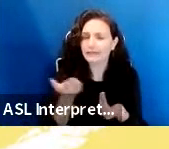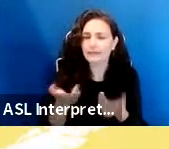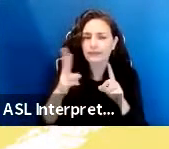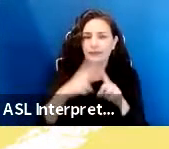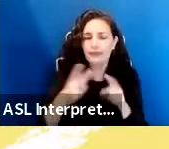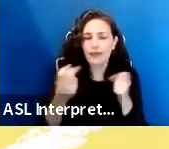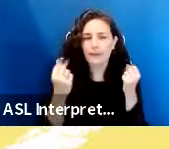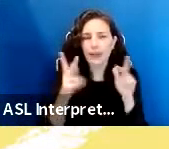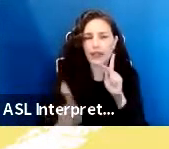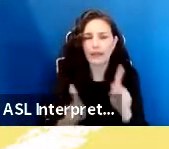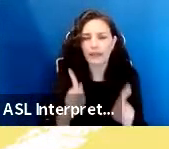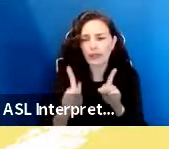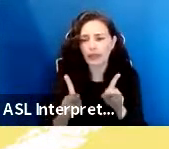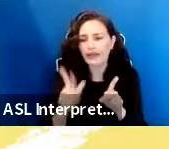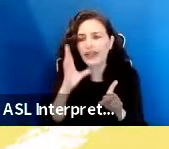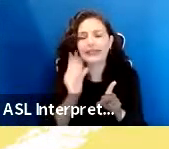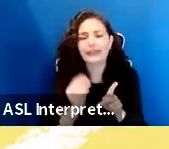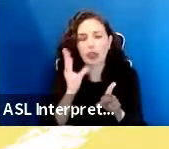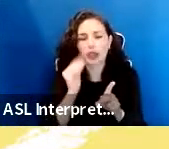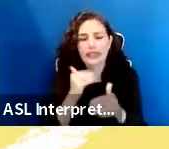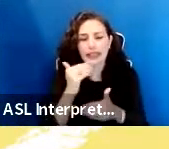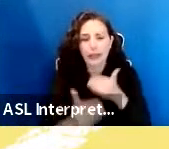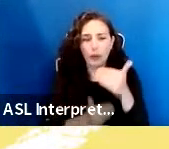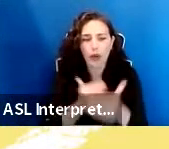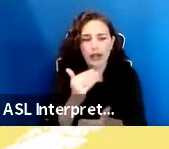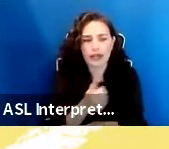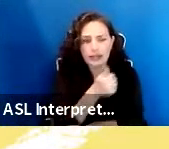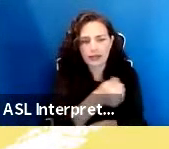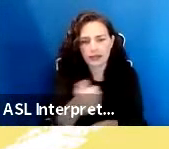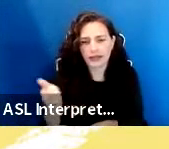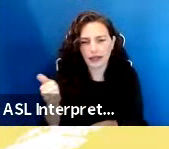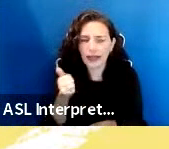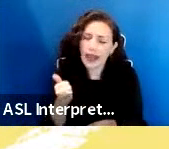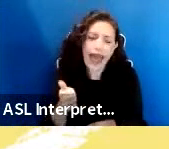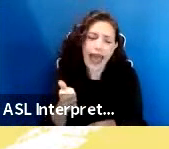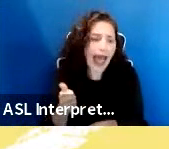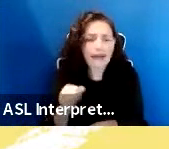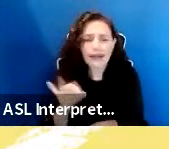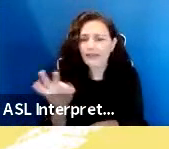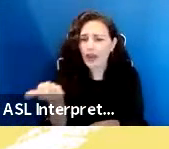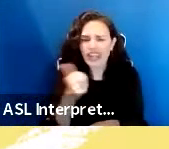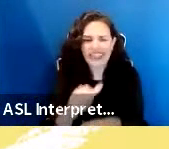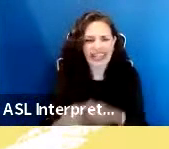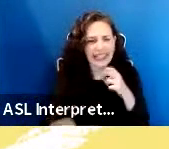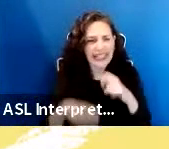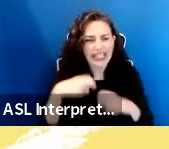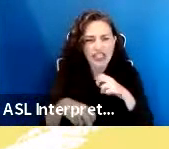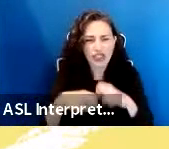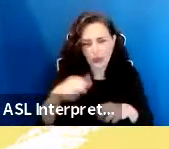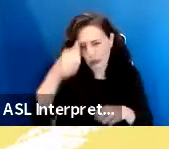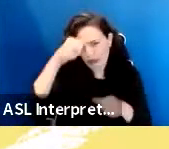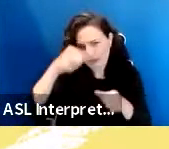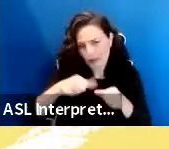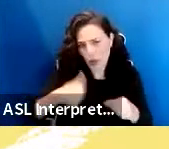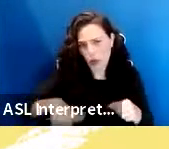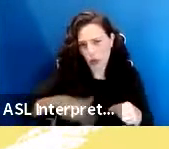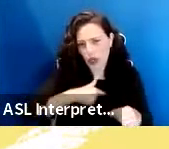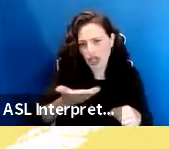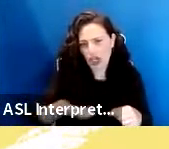had many folks go through this process, and if there are any issues, again, we're here to help you through